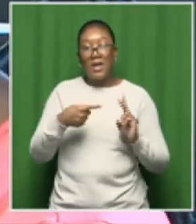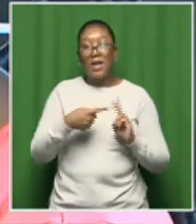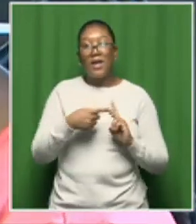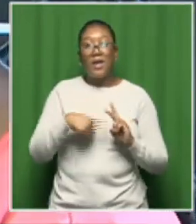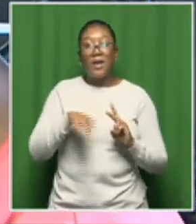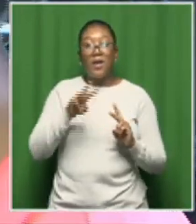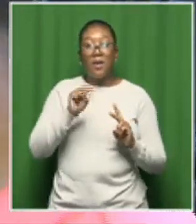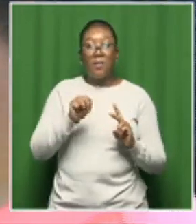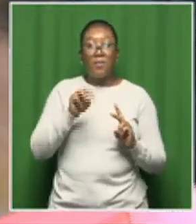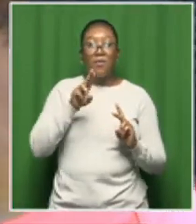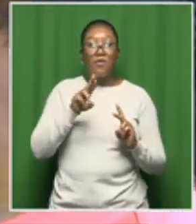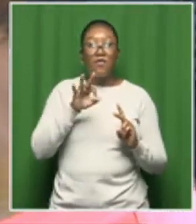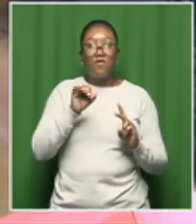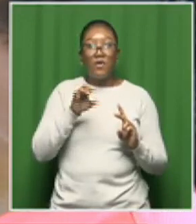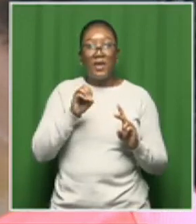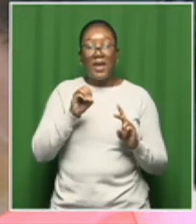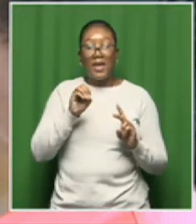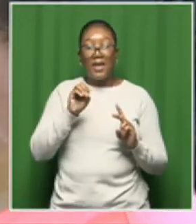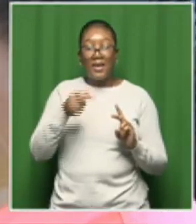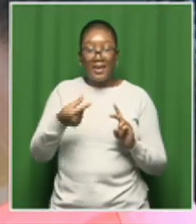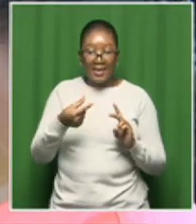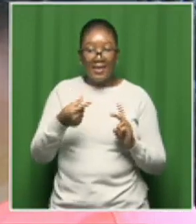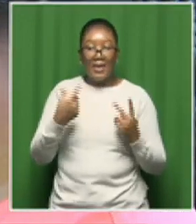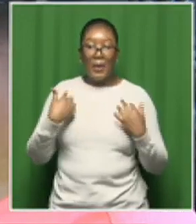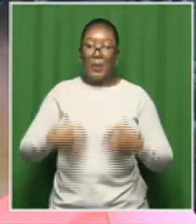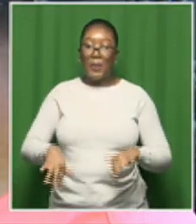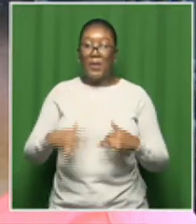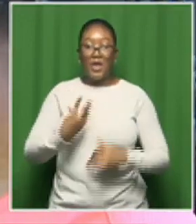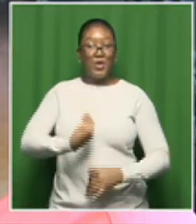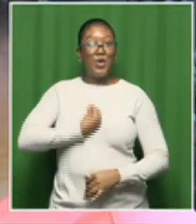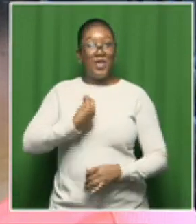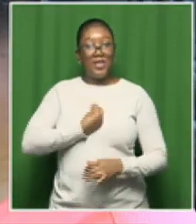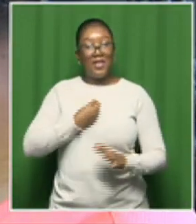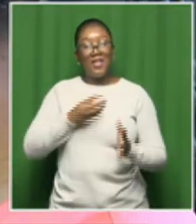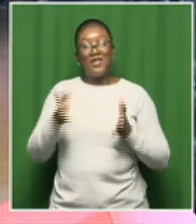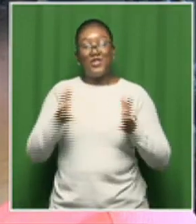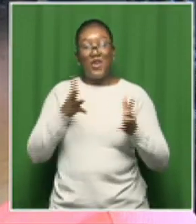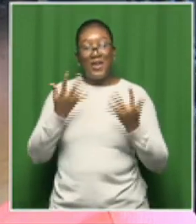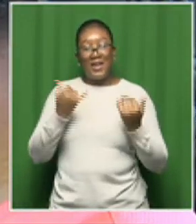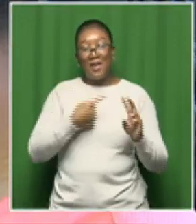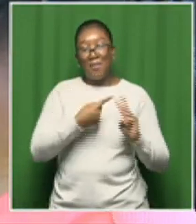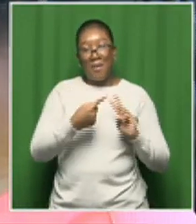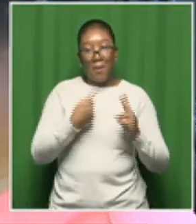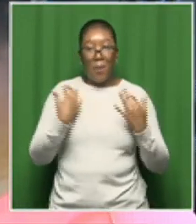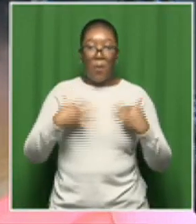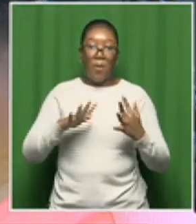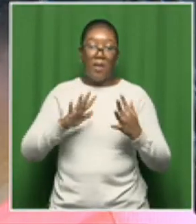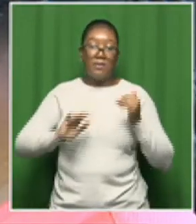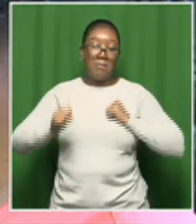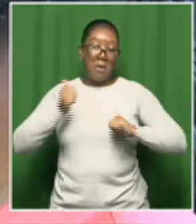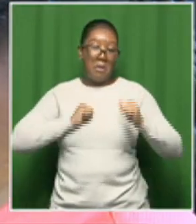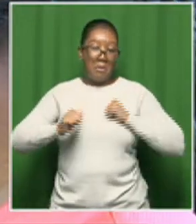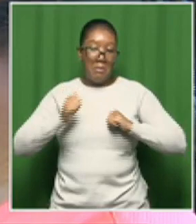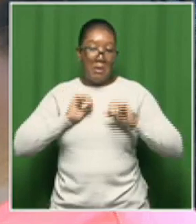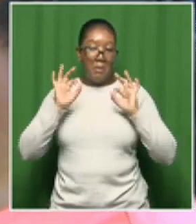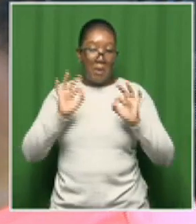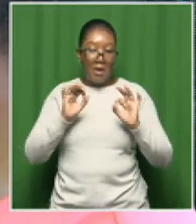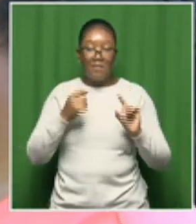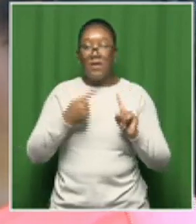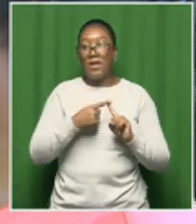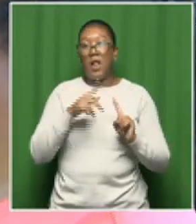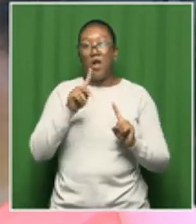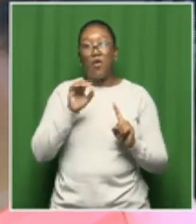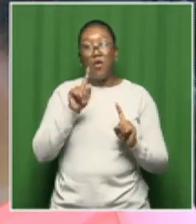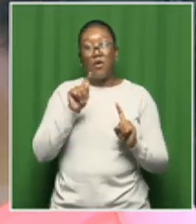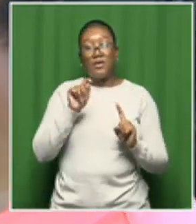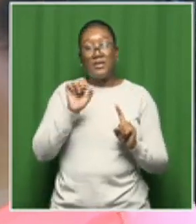Cocomelon football. beautifully in that game. So they were absolutely phenomenal. And Nkota with the 2 goals.